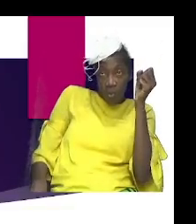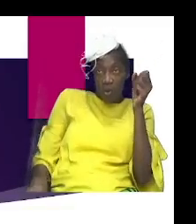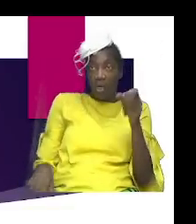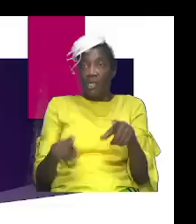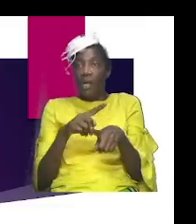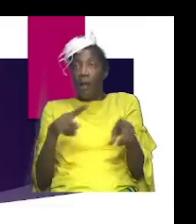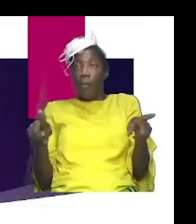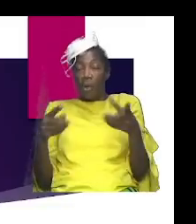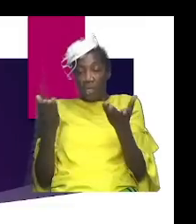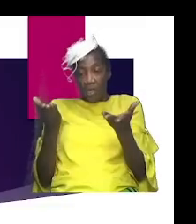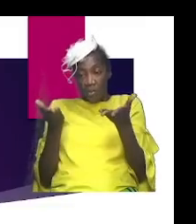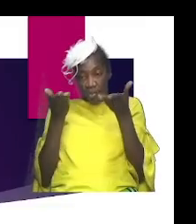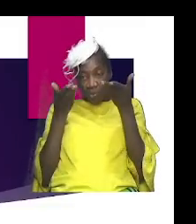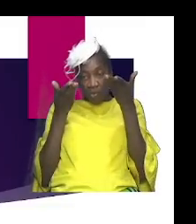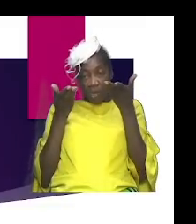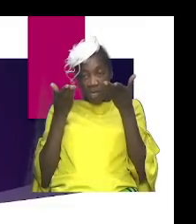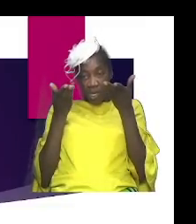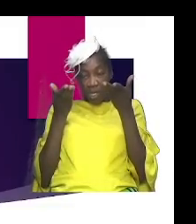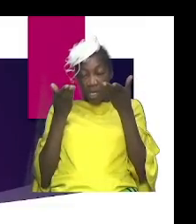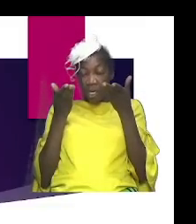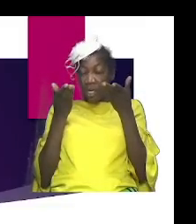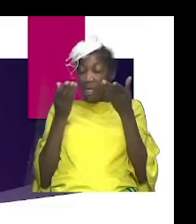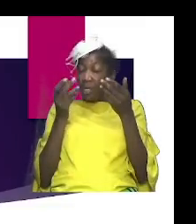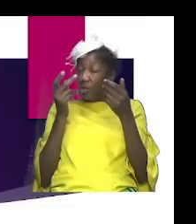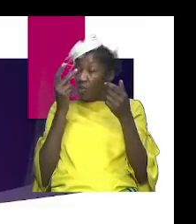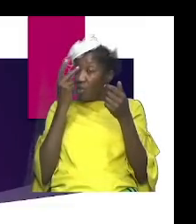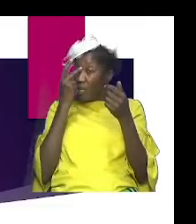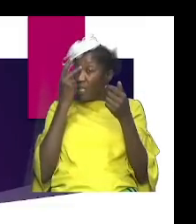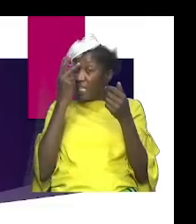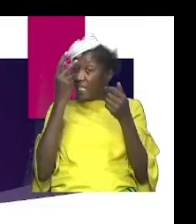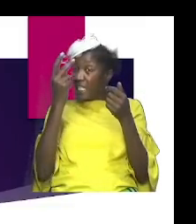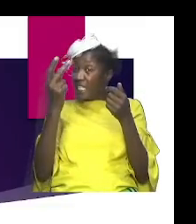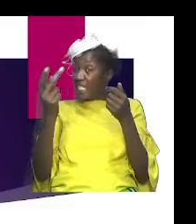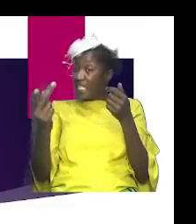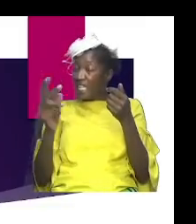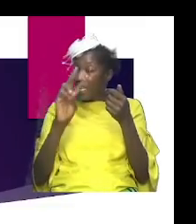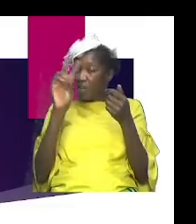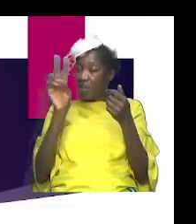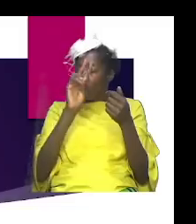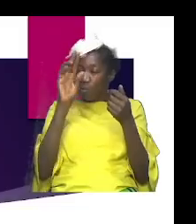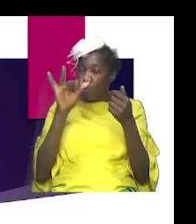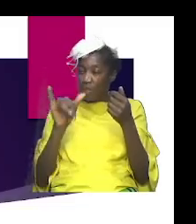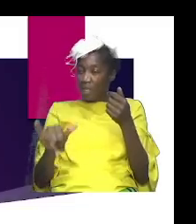brings it across very vividly so that we can use that